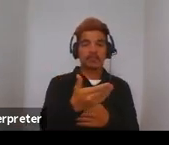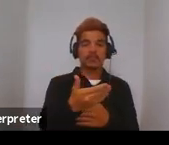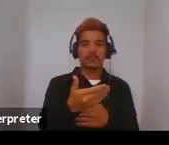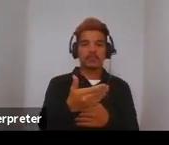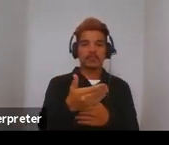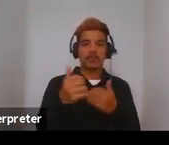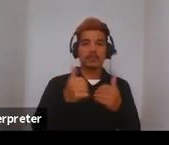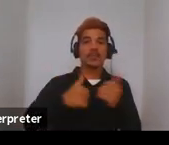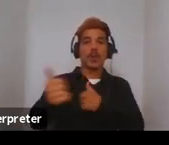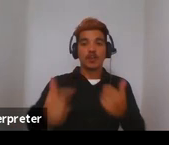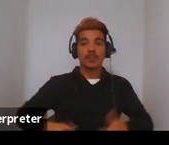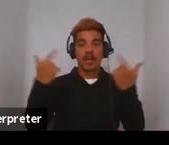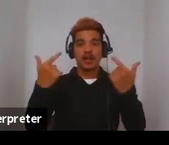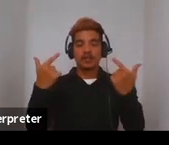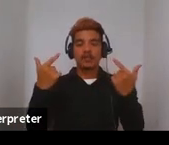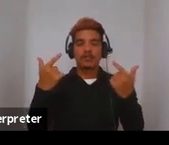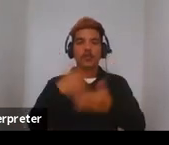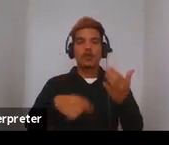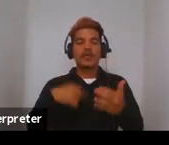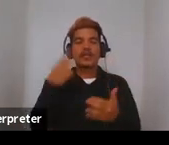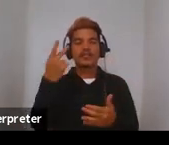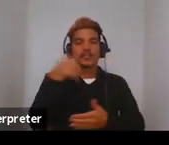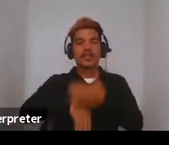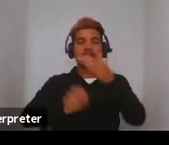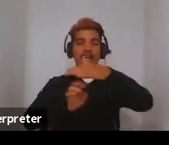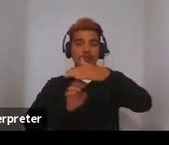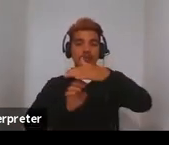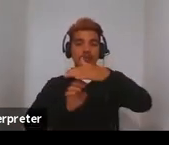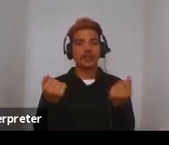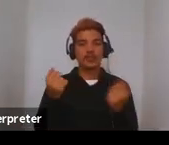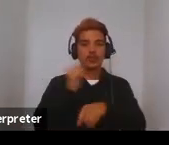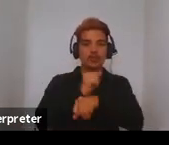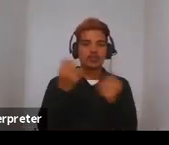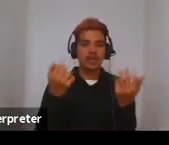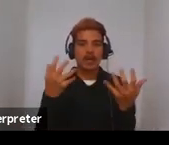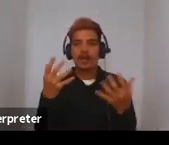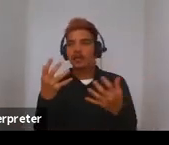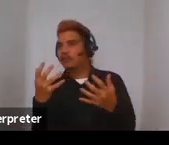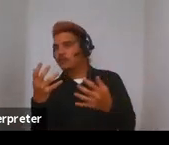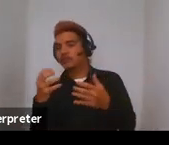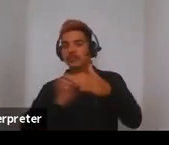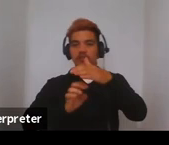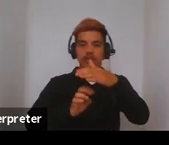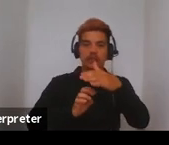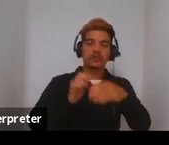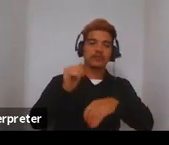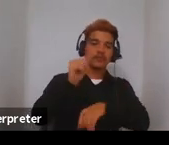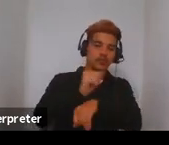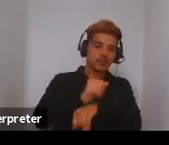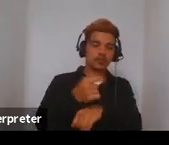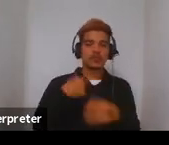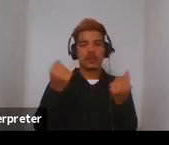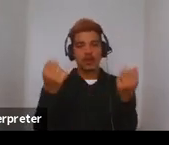lifespan. So what I see working in elementary schools, I work in a lot of elementary schools now, is I see a lot of